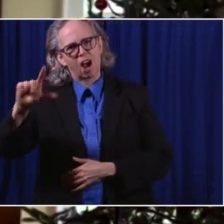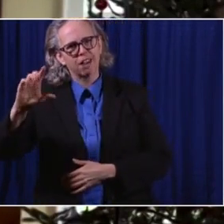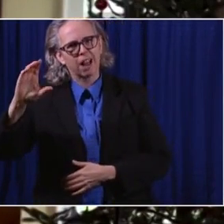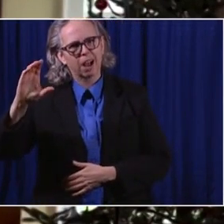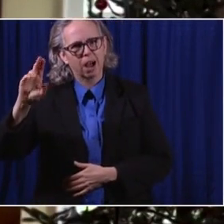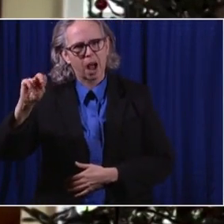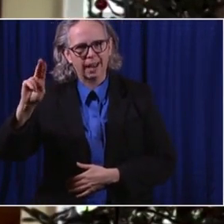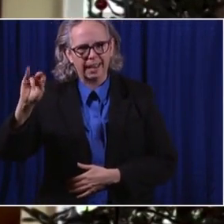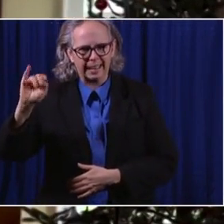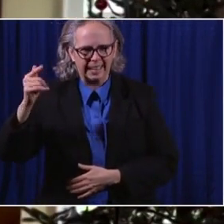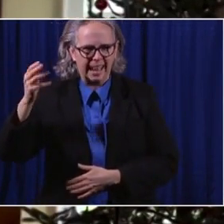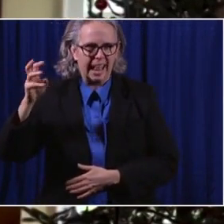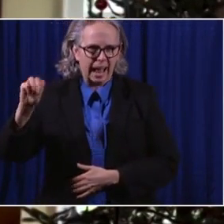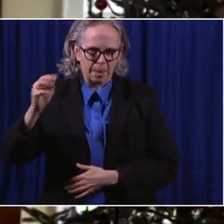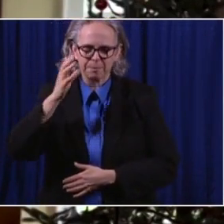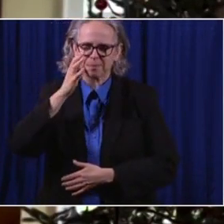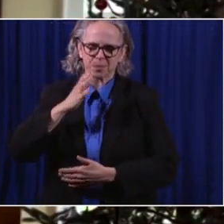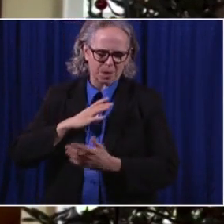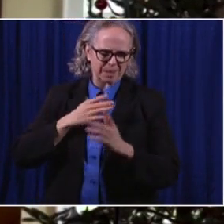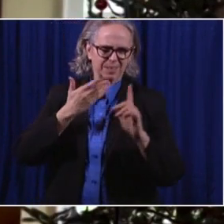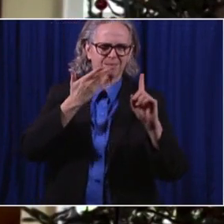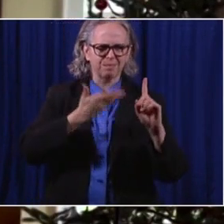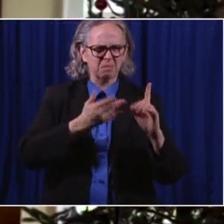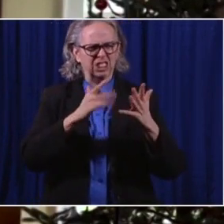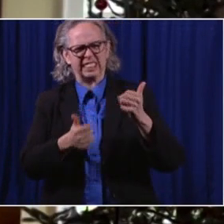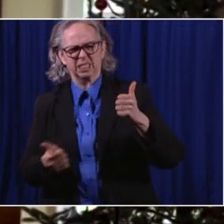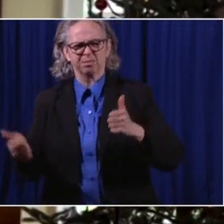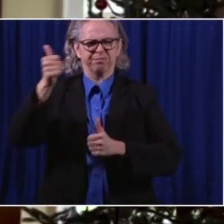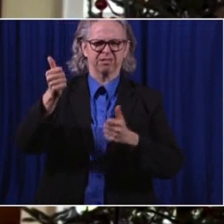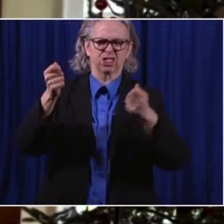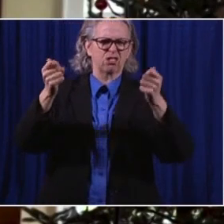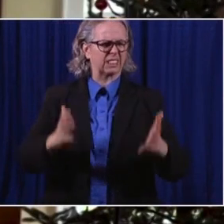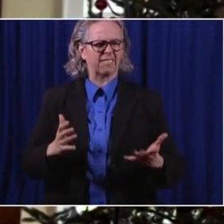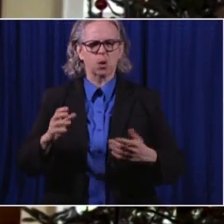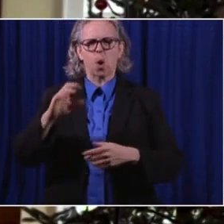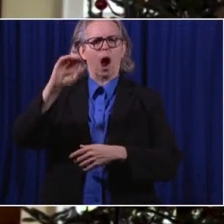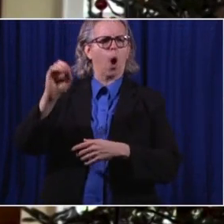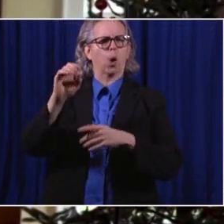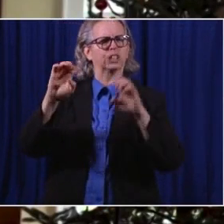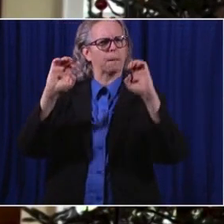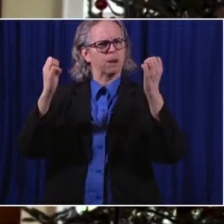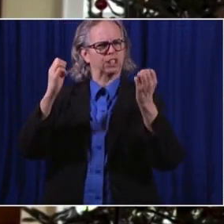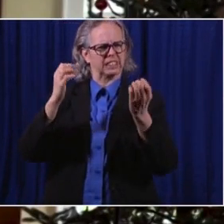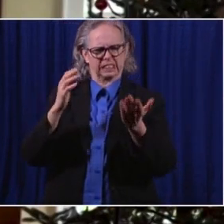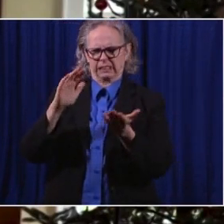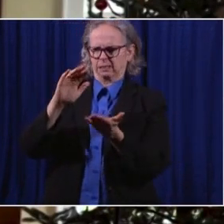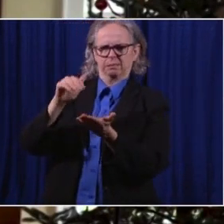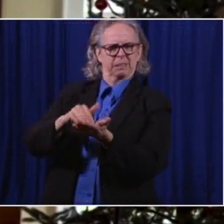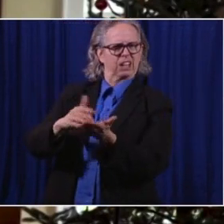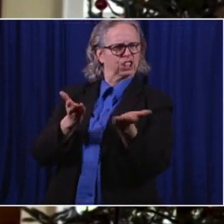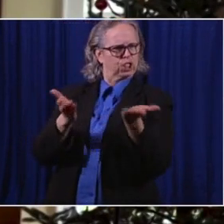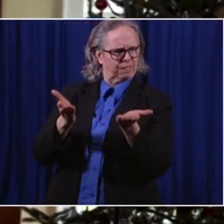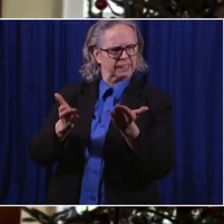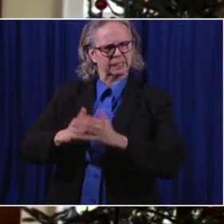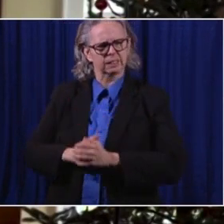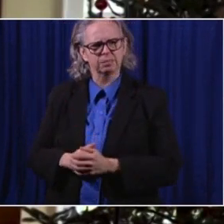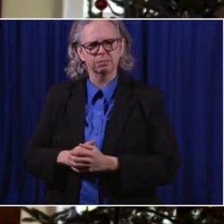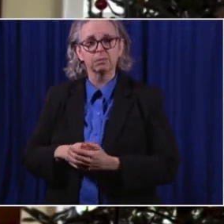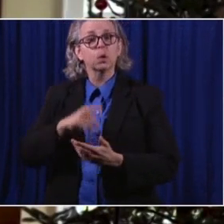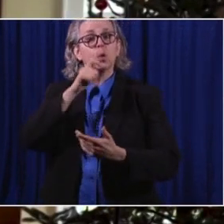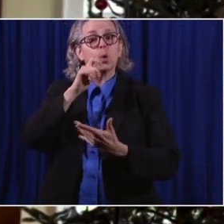medical services, will be getting her vaccine from Dan Sampf, a paramedic with